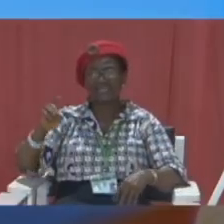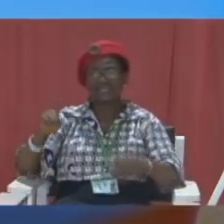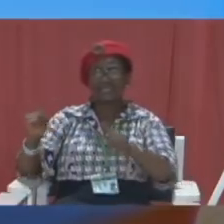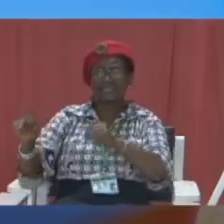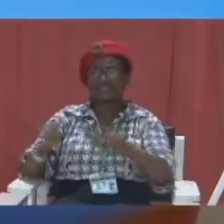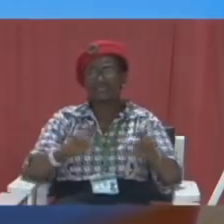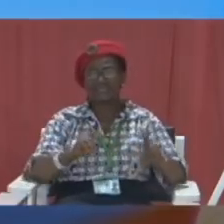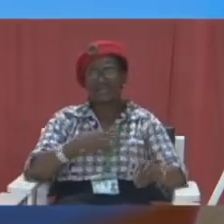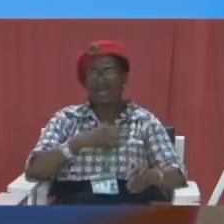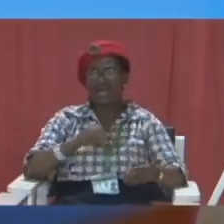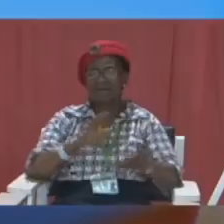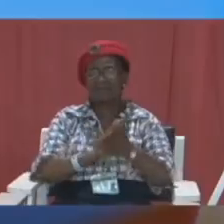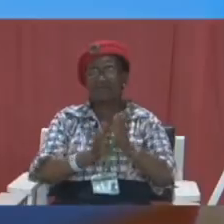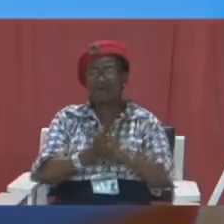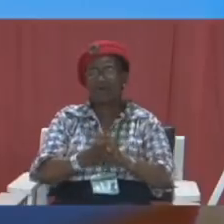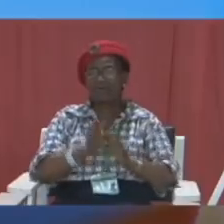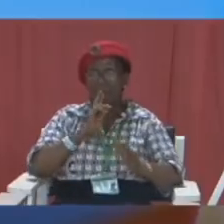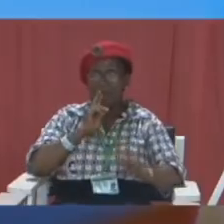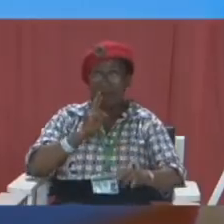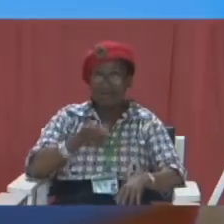became a serpent, and I